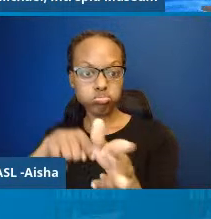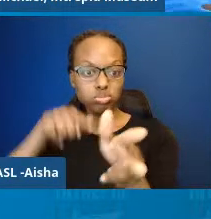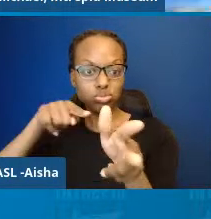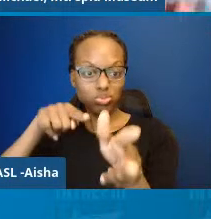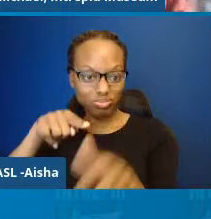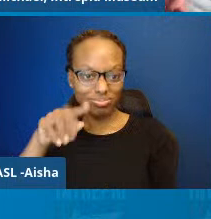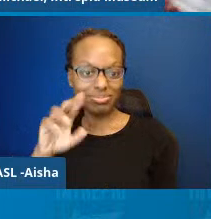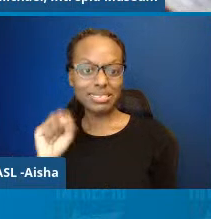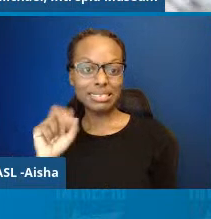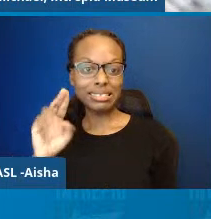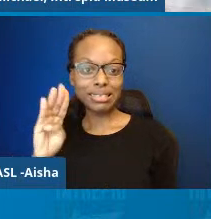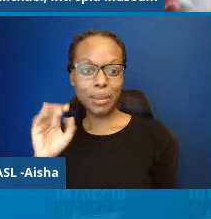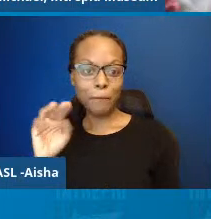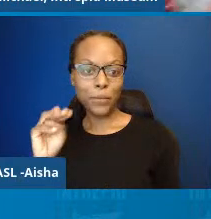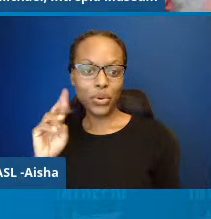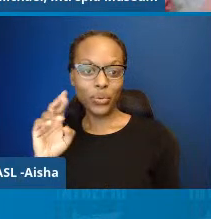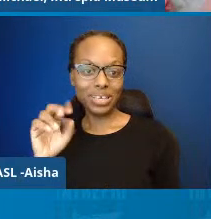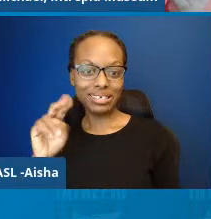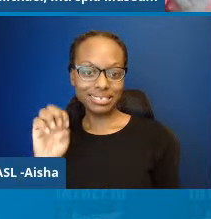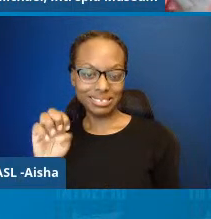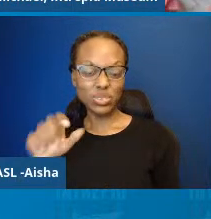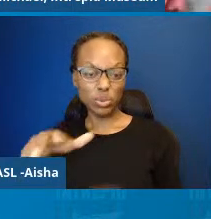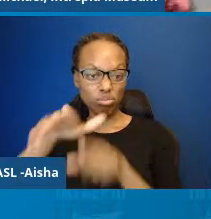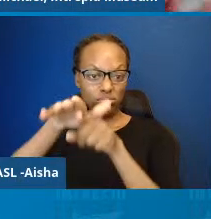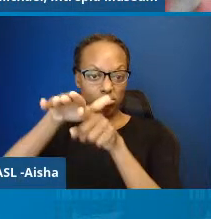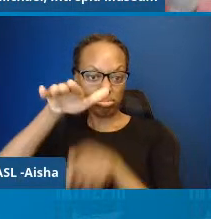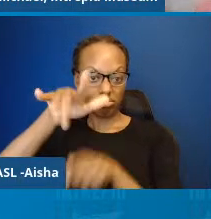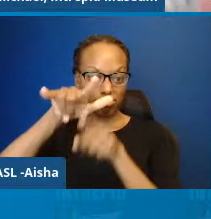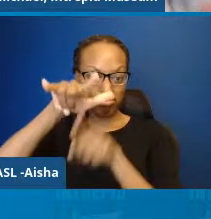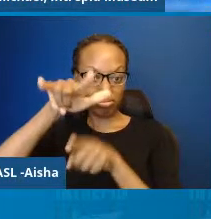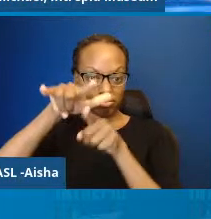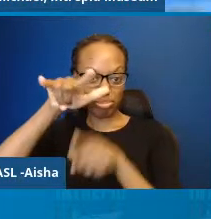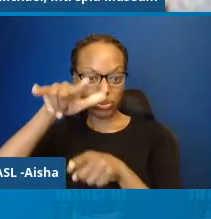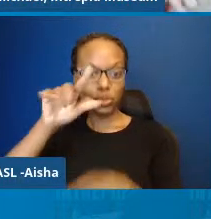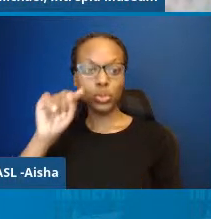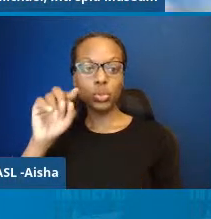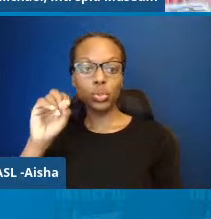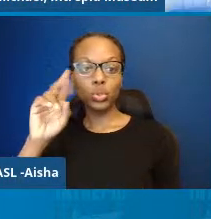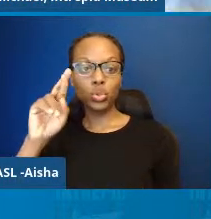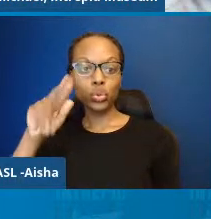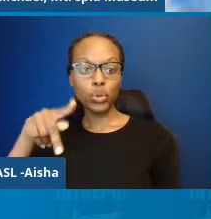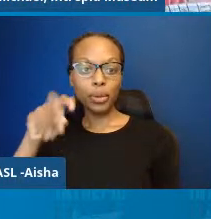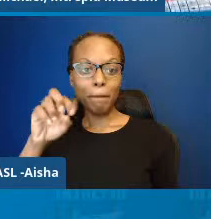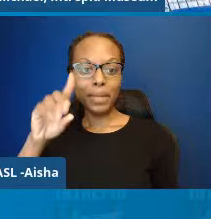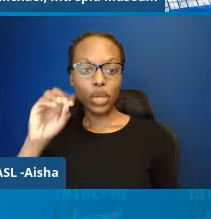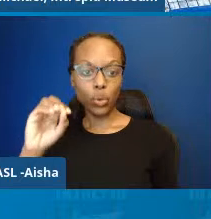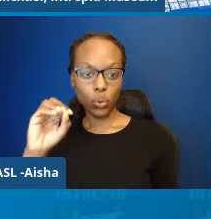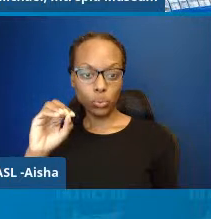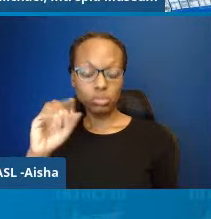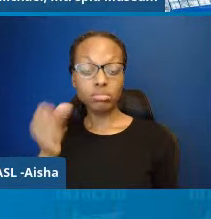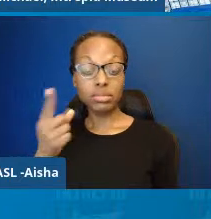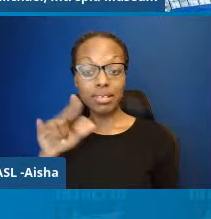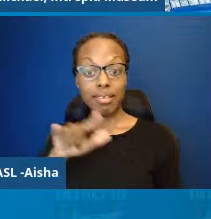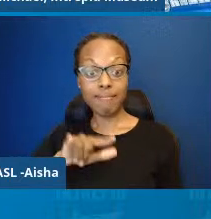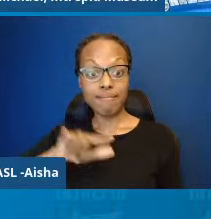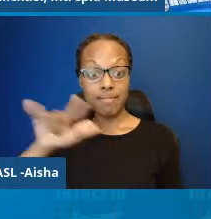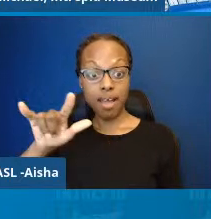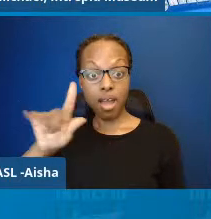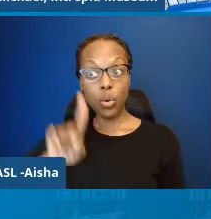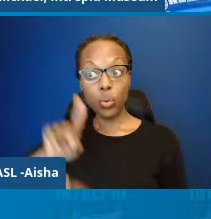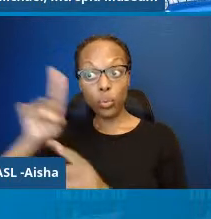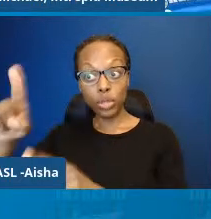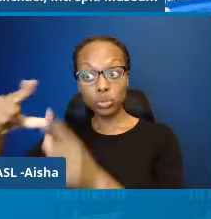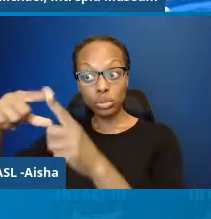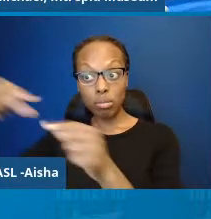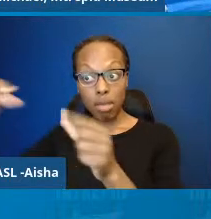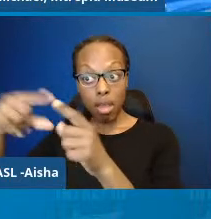to Europe. But it would have to fly so low in order to drop that torpedo